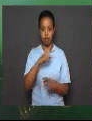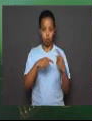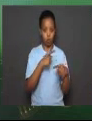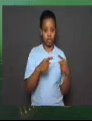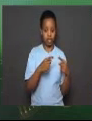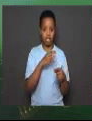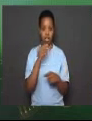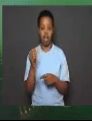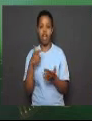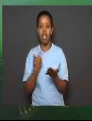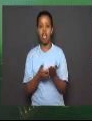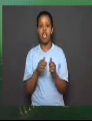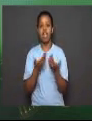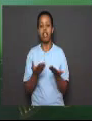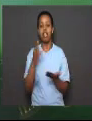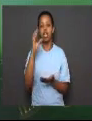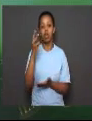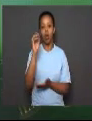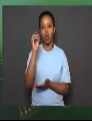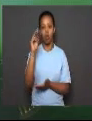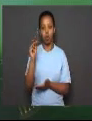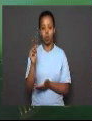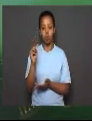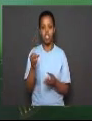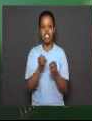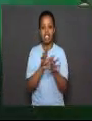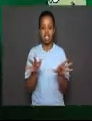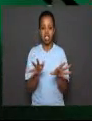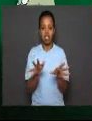this might affect chromosomal distribution.